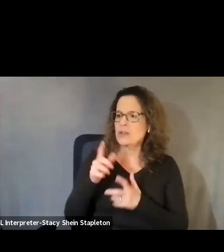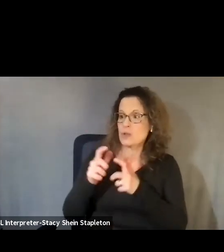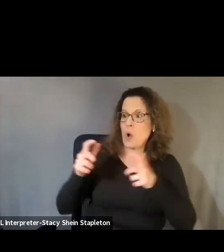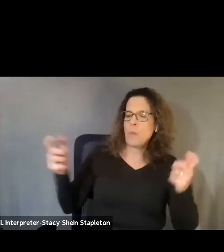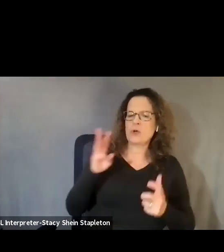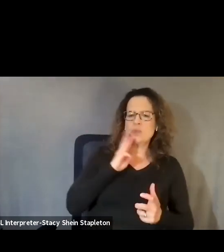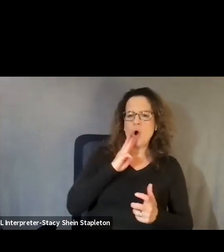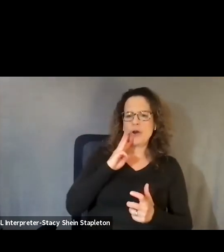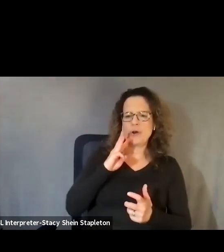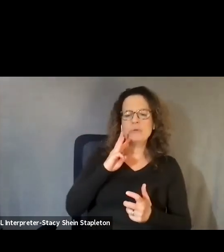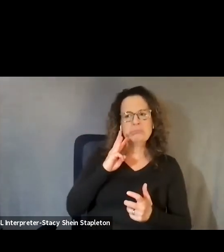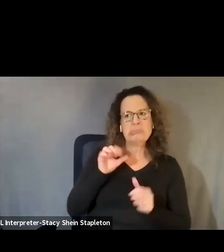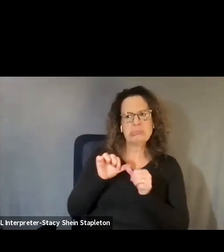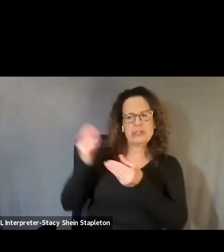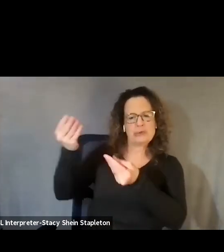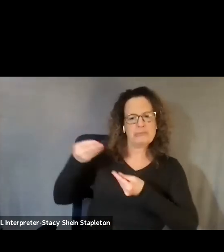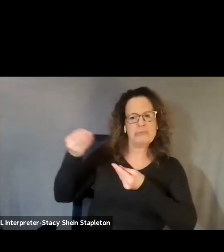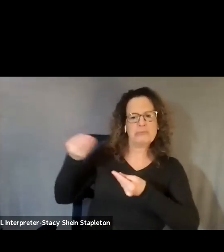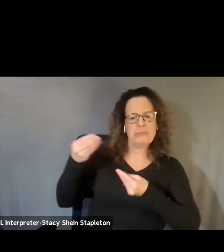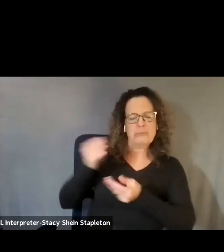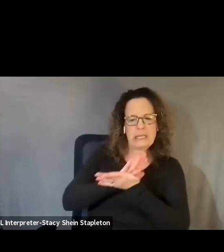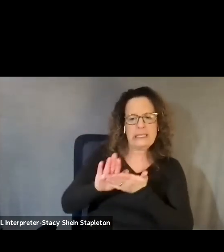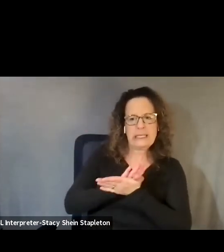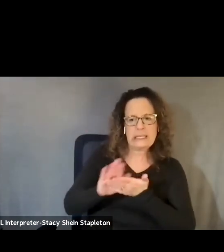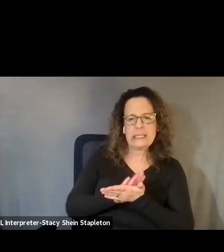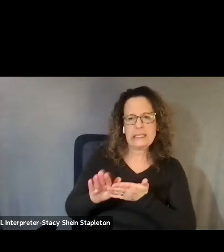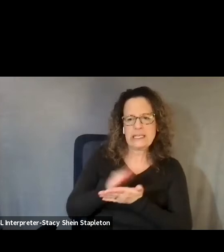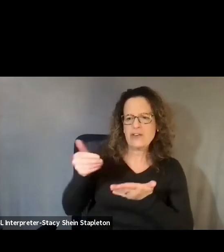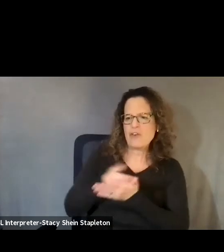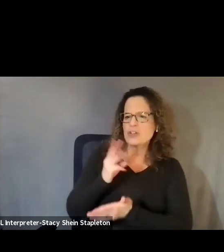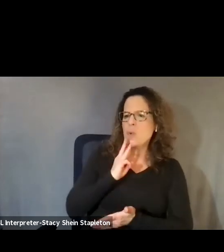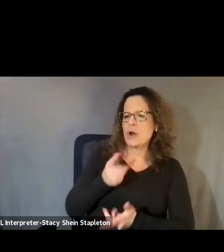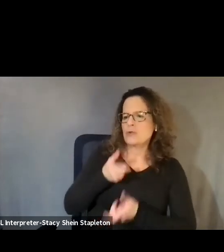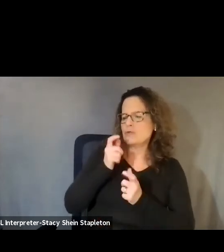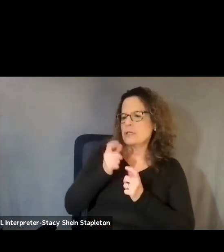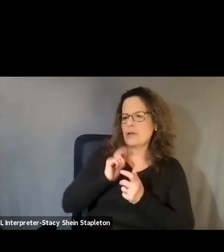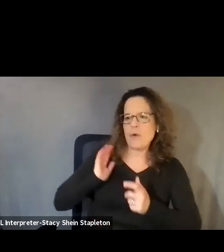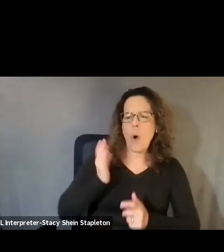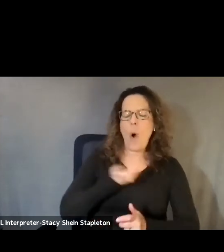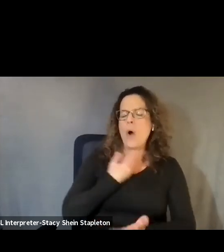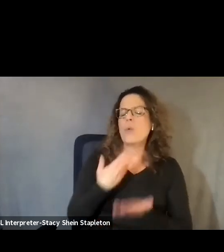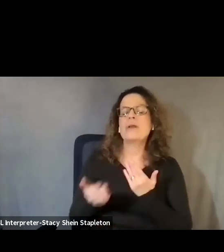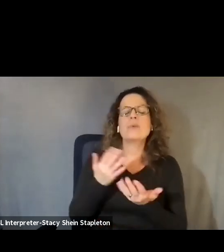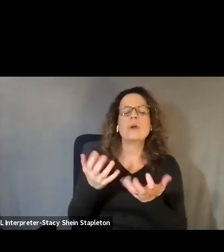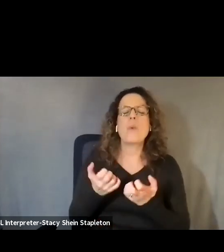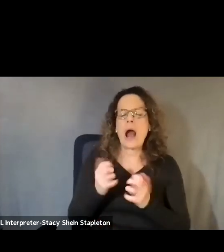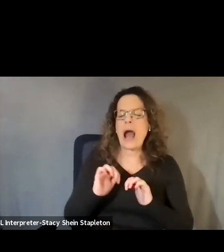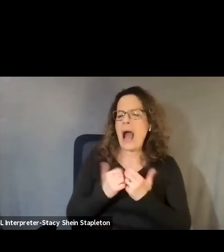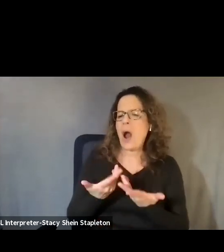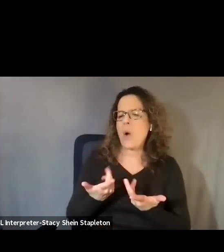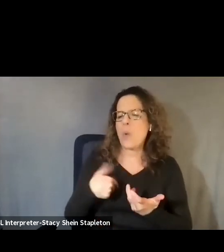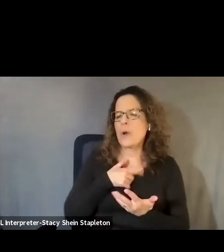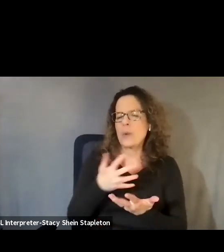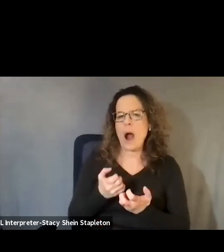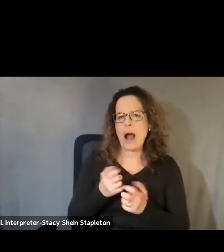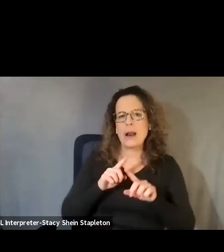to supply clean, fresh drinking water for all of us whenever we want it, however we want it. But